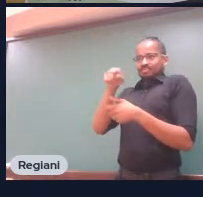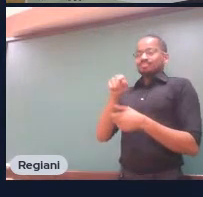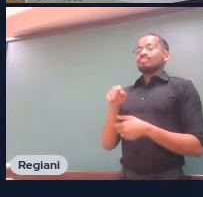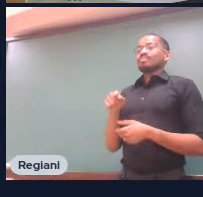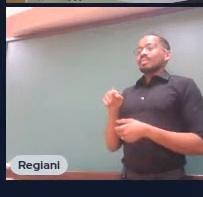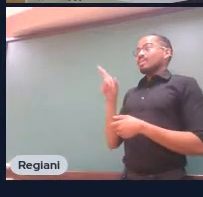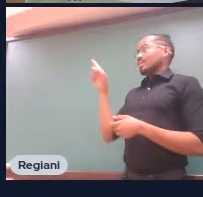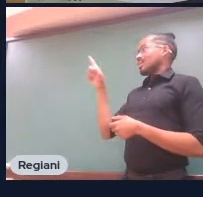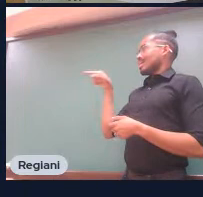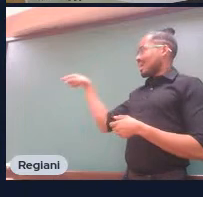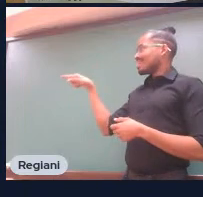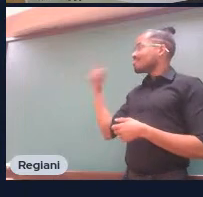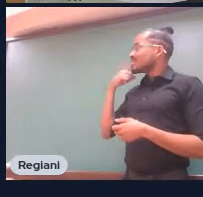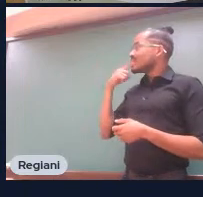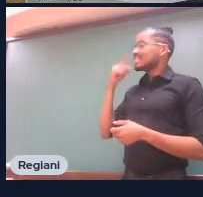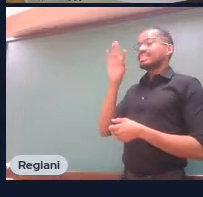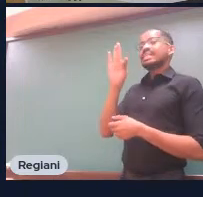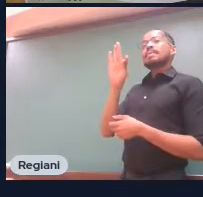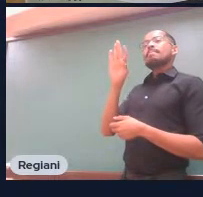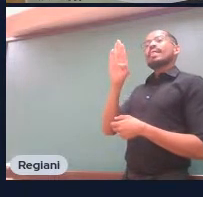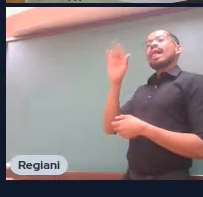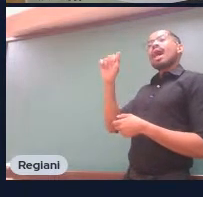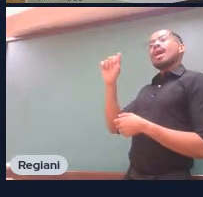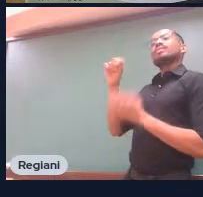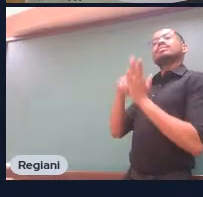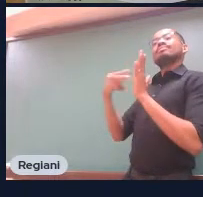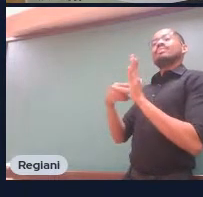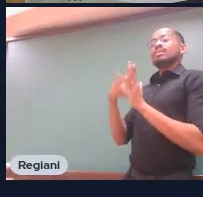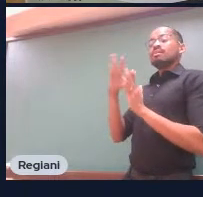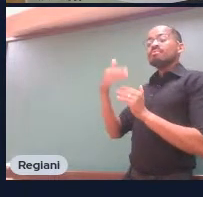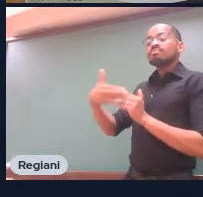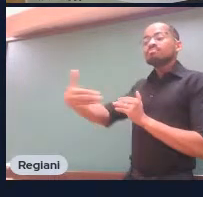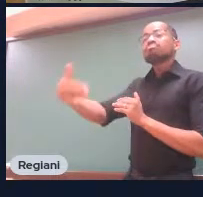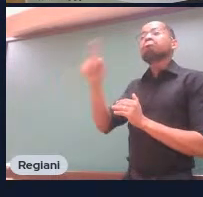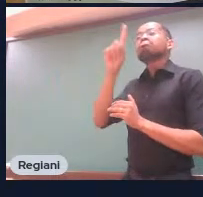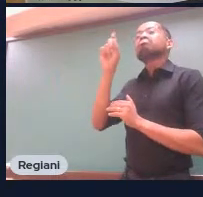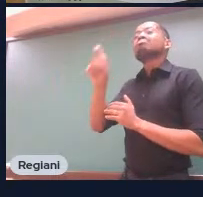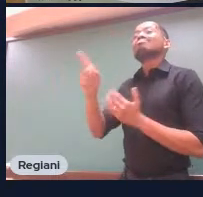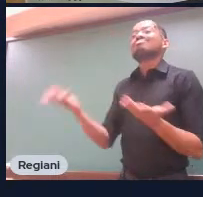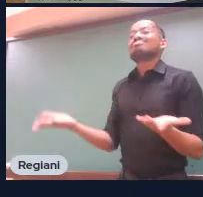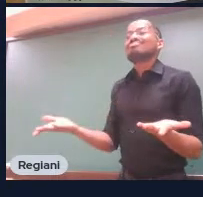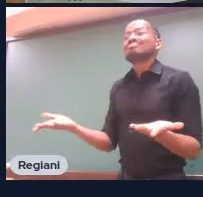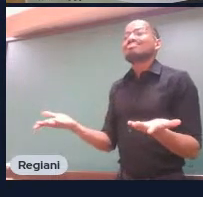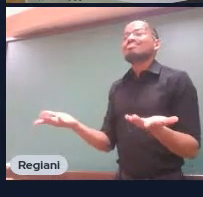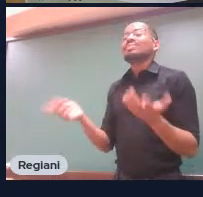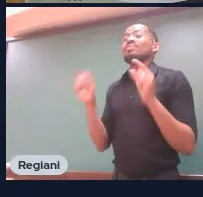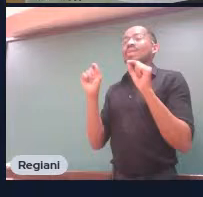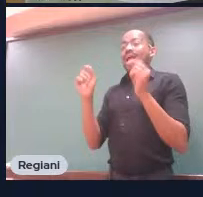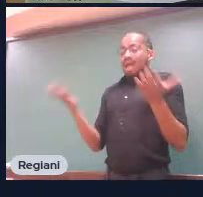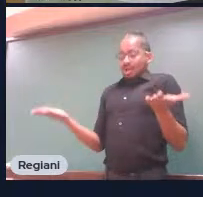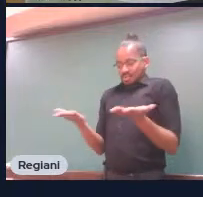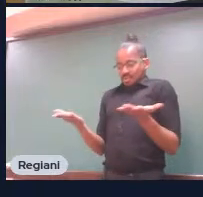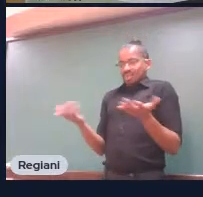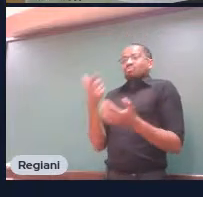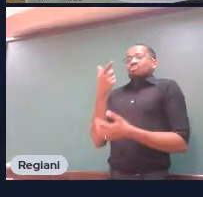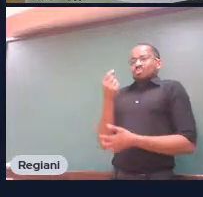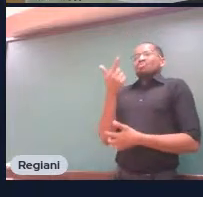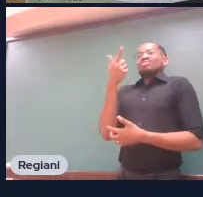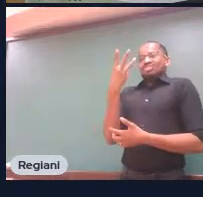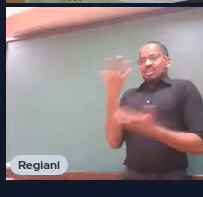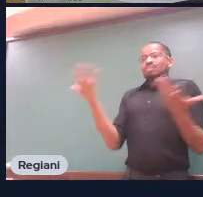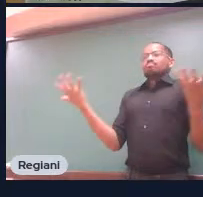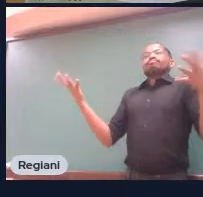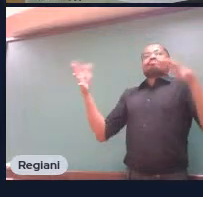ali, to be announced, TBA, é exatamente essa questão. Agora, em 2023, nós